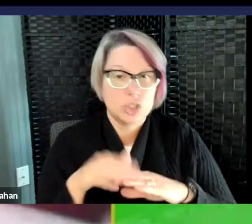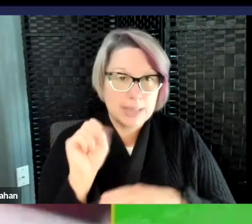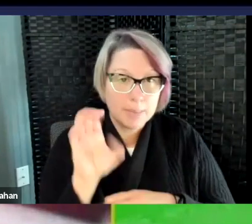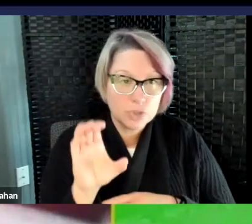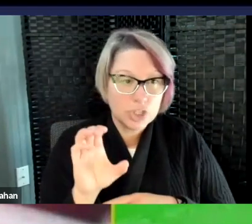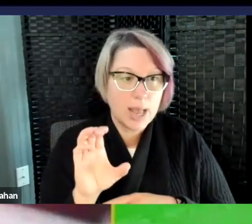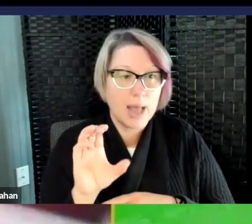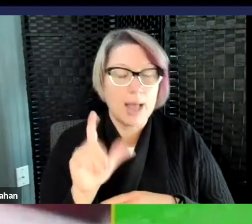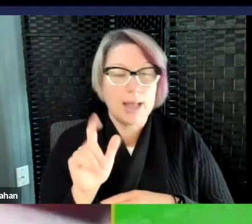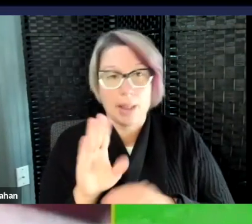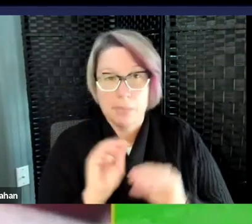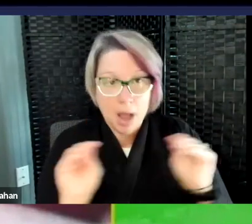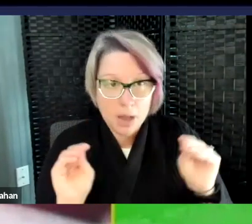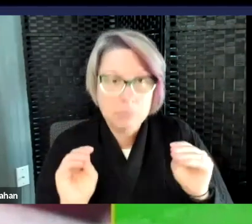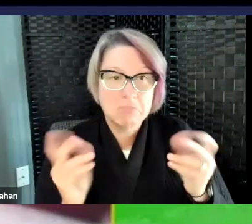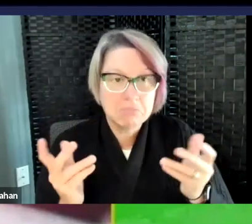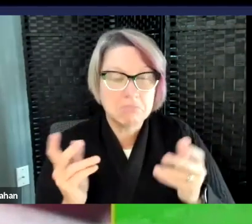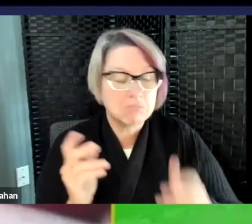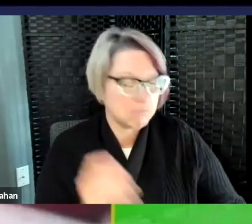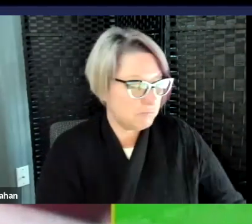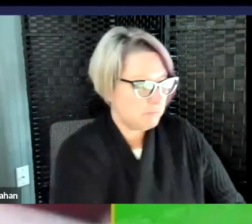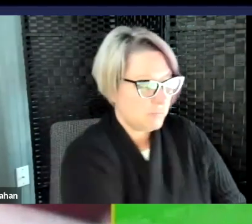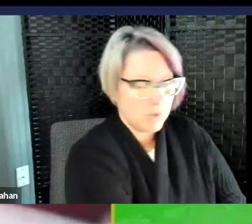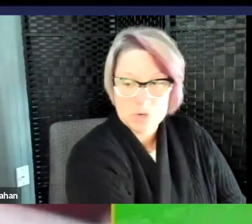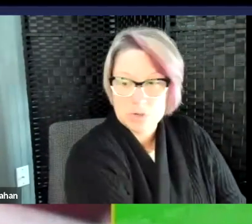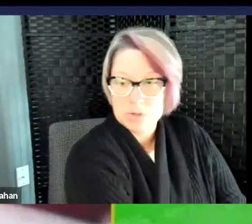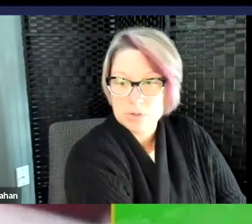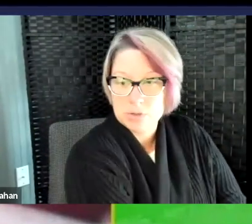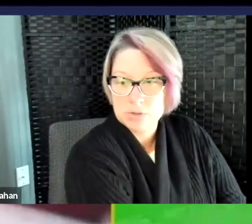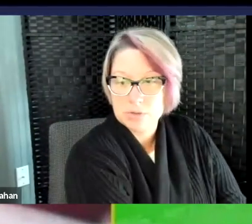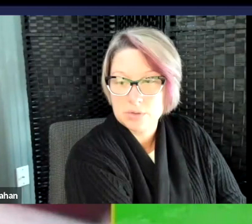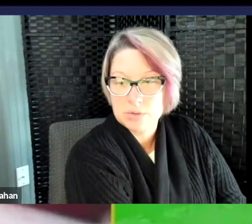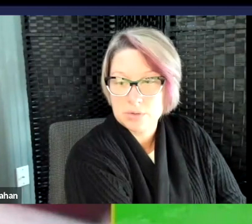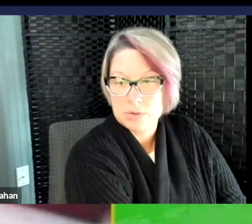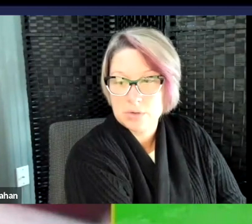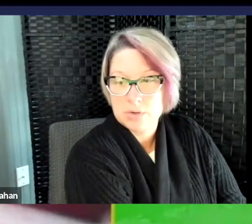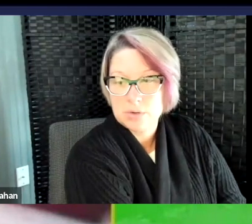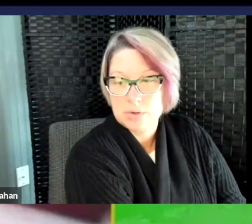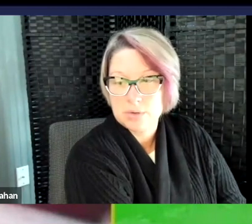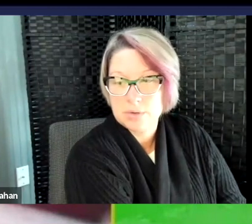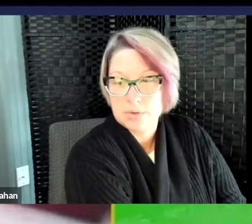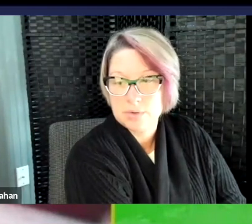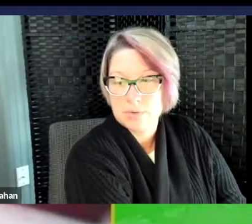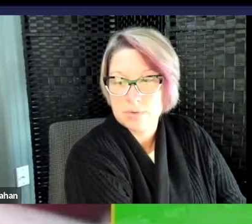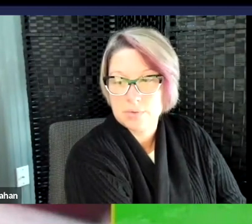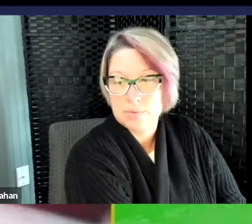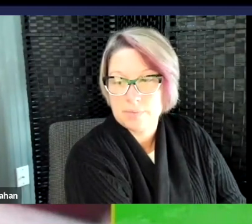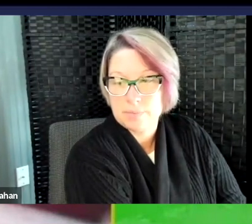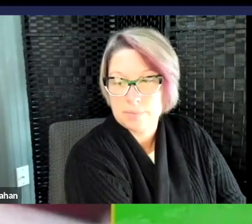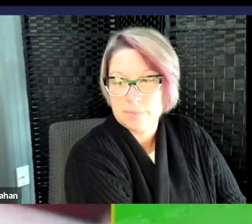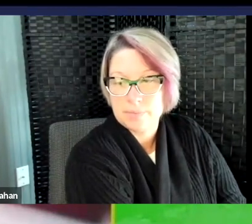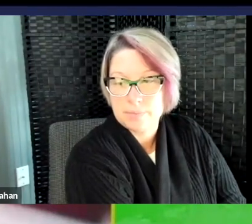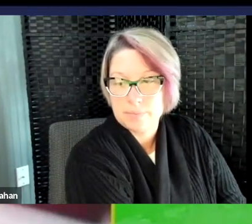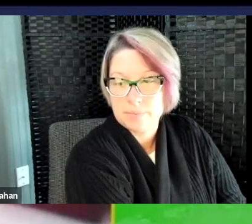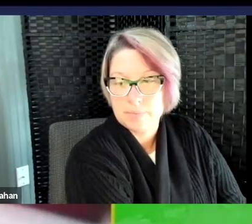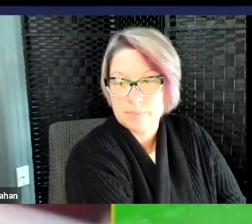none. Yeah, you guys are at an interesting age. I think you're going to come across a lot of kids who either